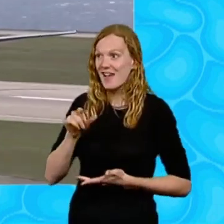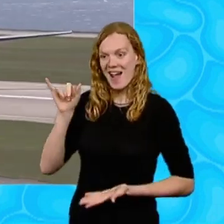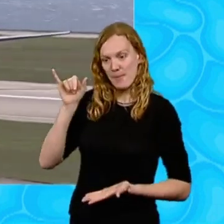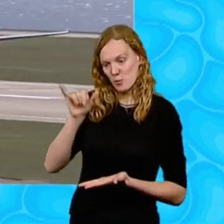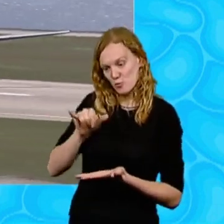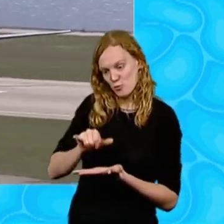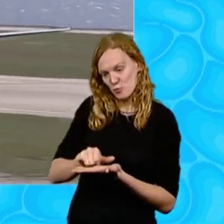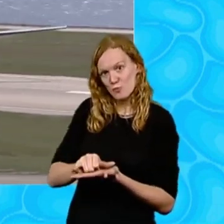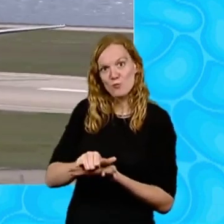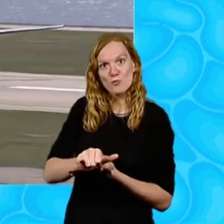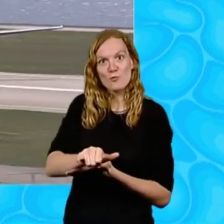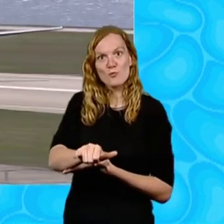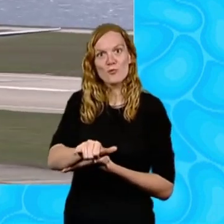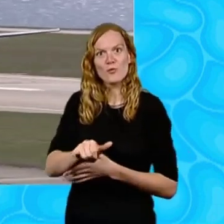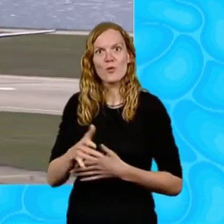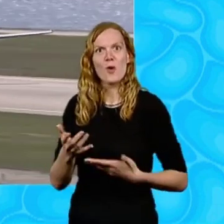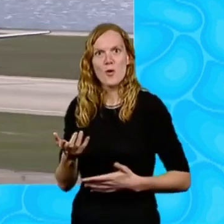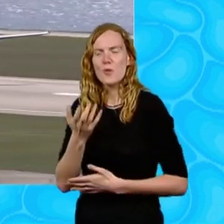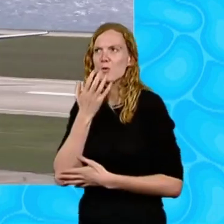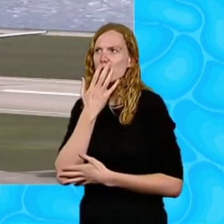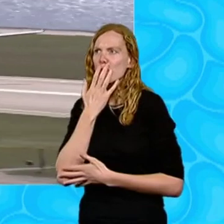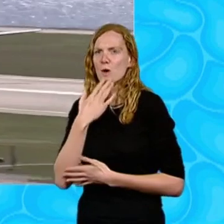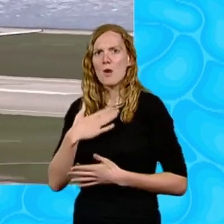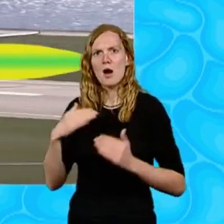see if we can do some swooping landing moves.